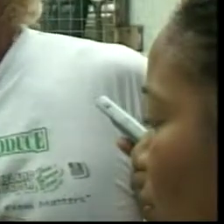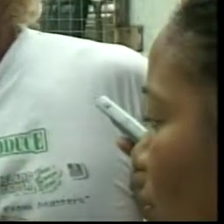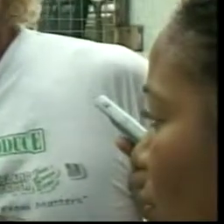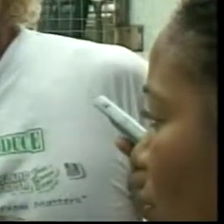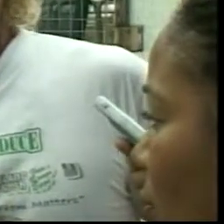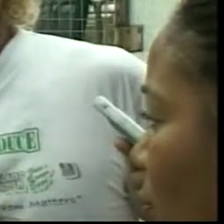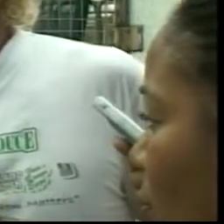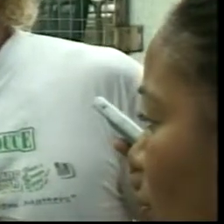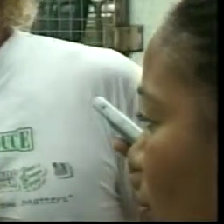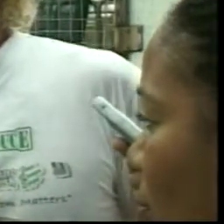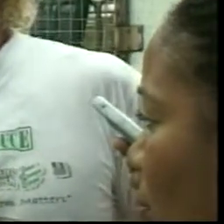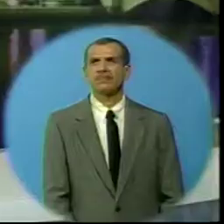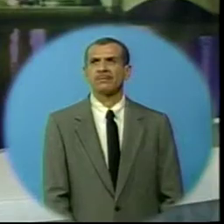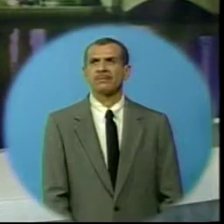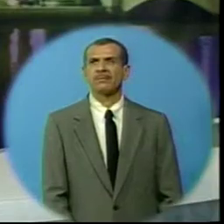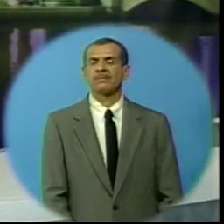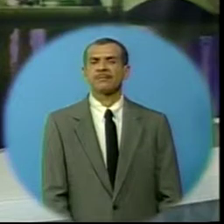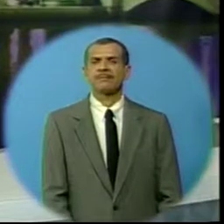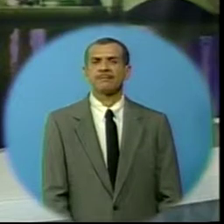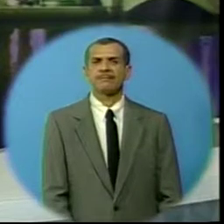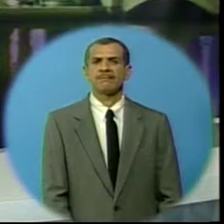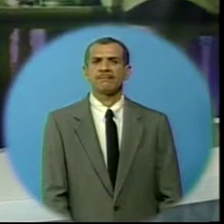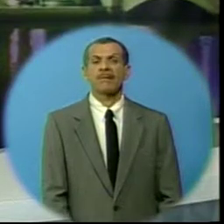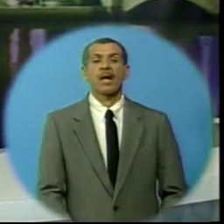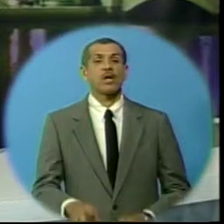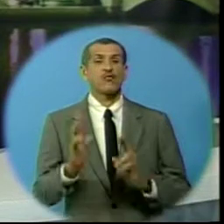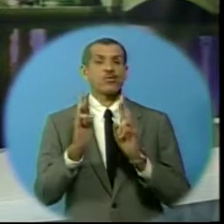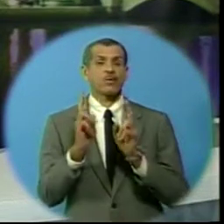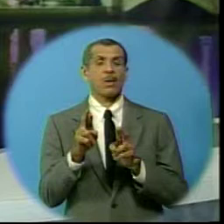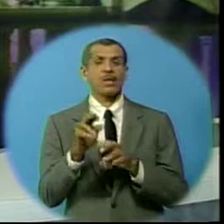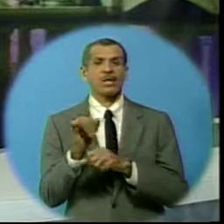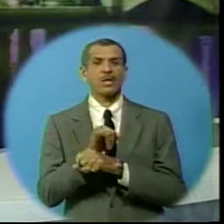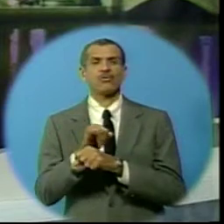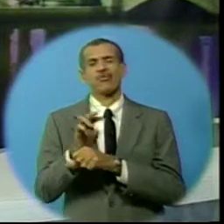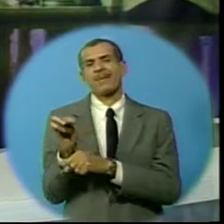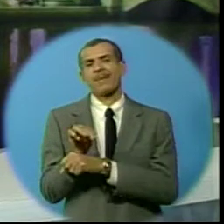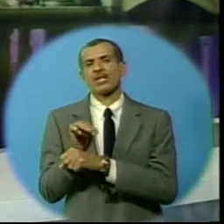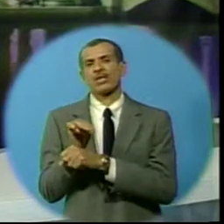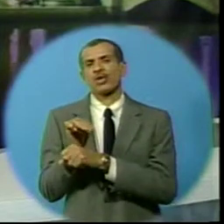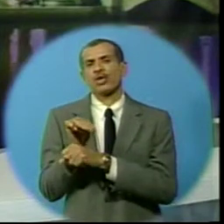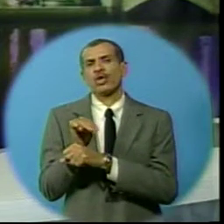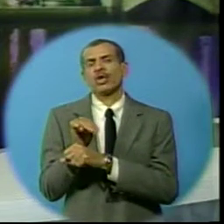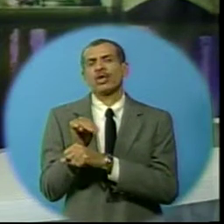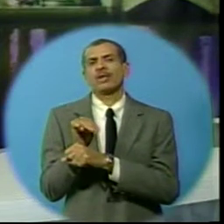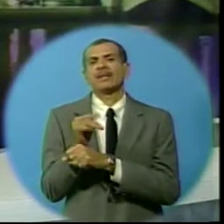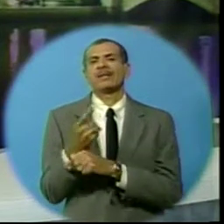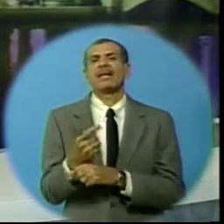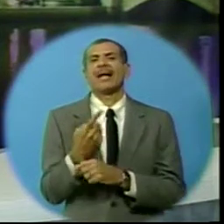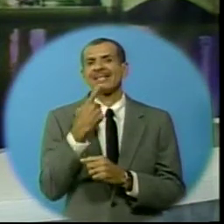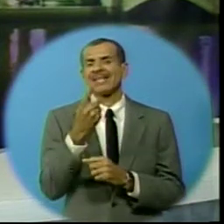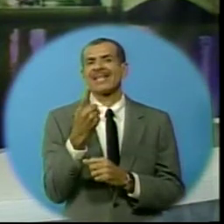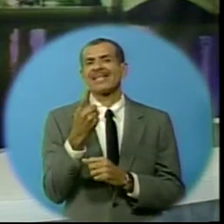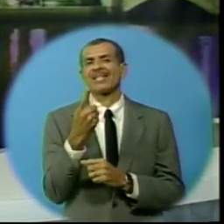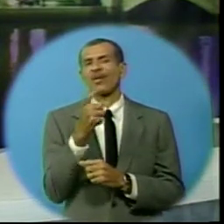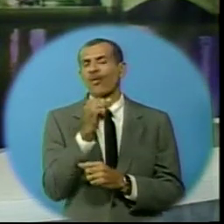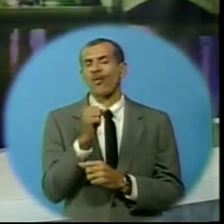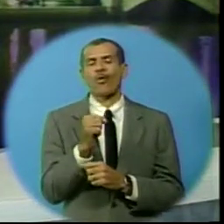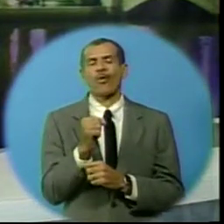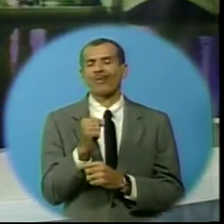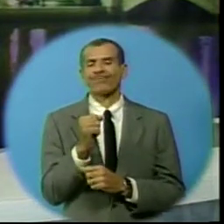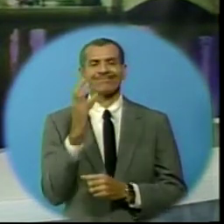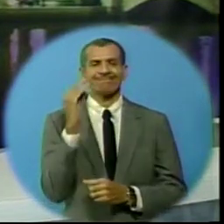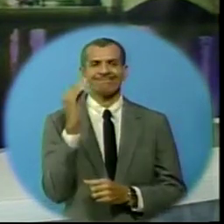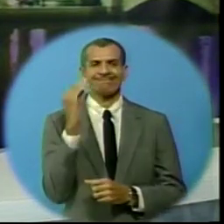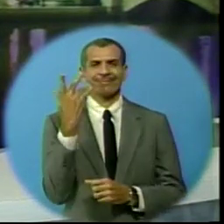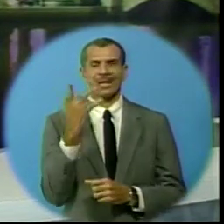getting access to the market. In response, Industry Minister noted that it's an age-old issue,